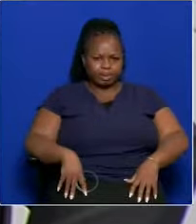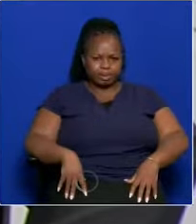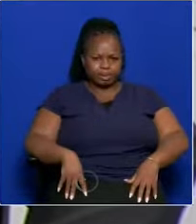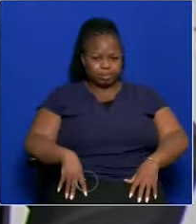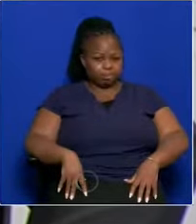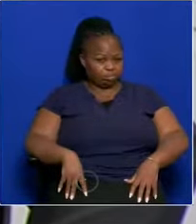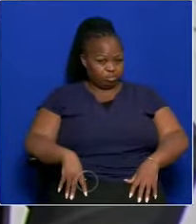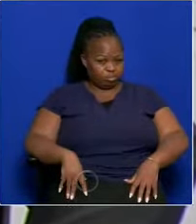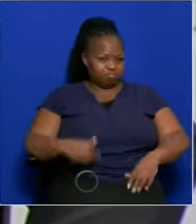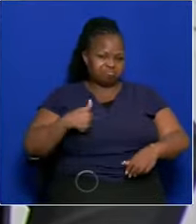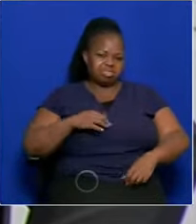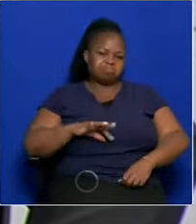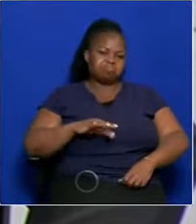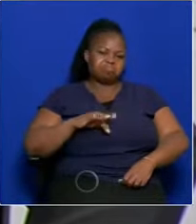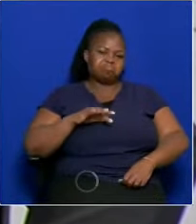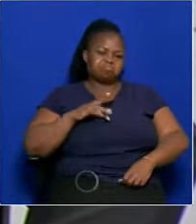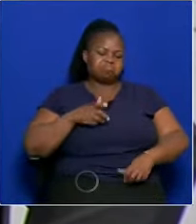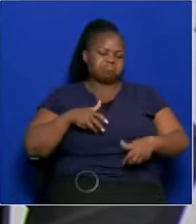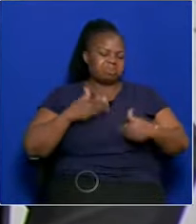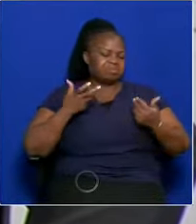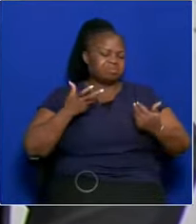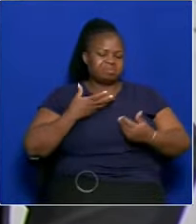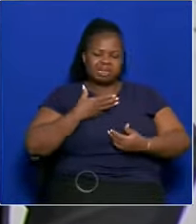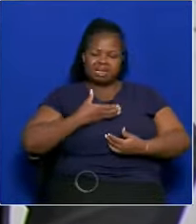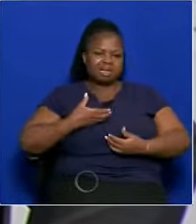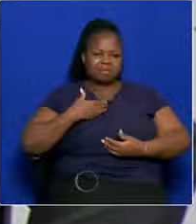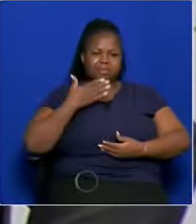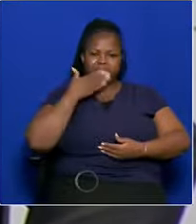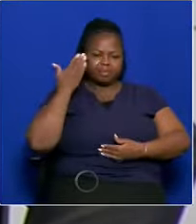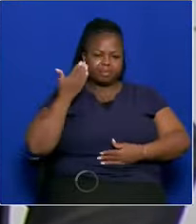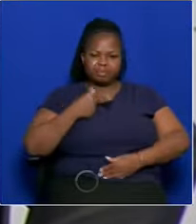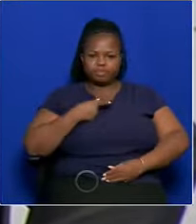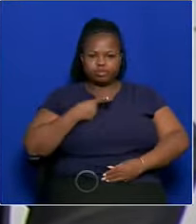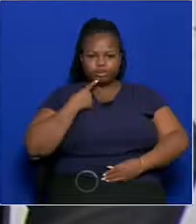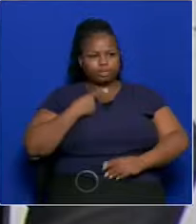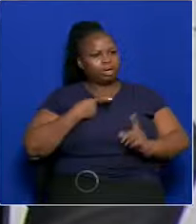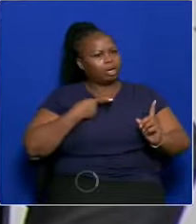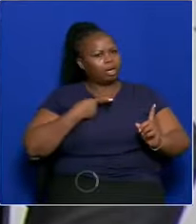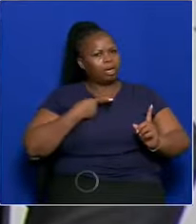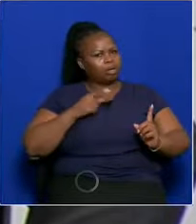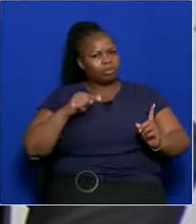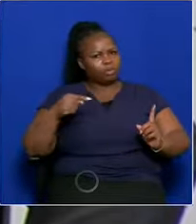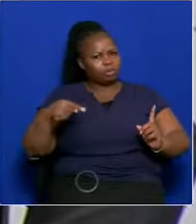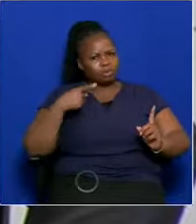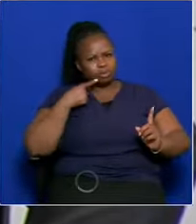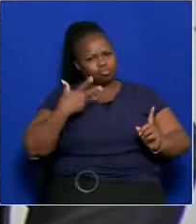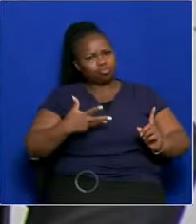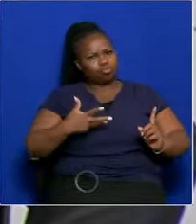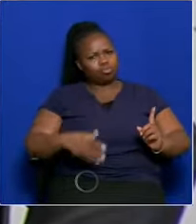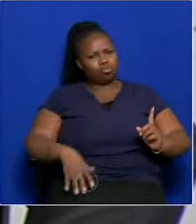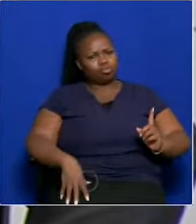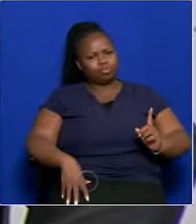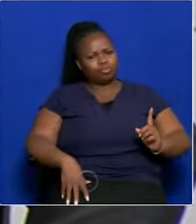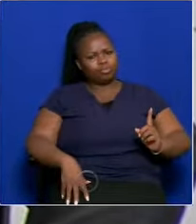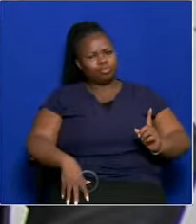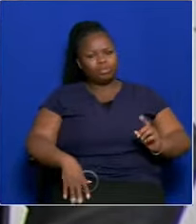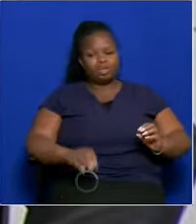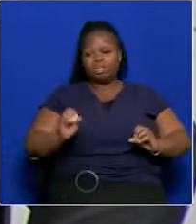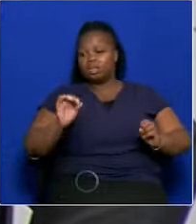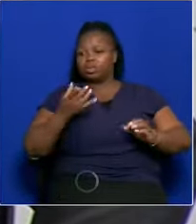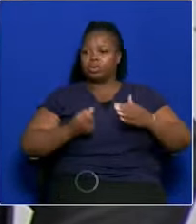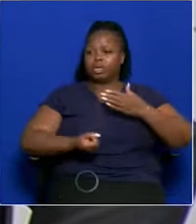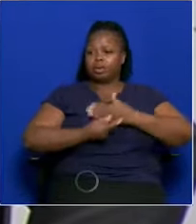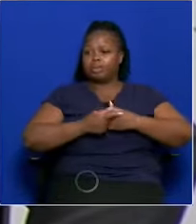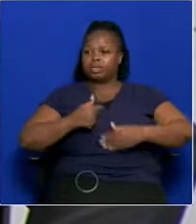me uncomfortable to say, you can't say this and say, nothing will happen to me, I've got Shibiri.